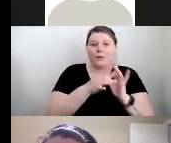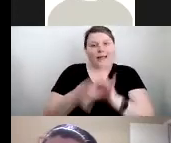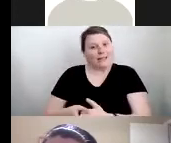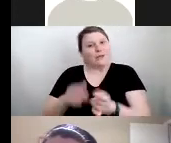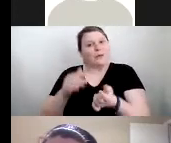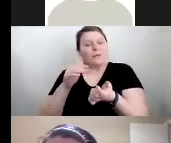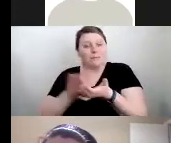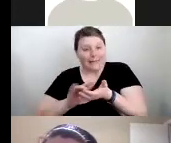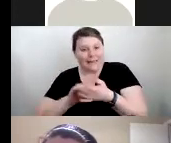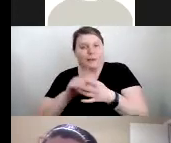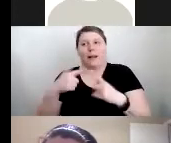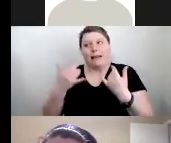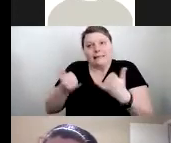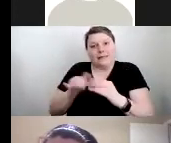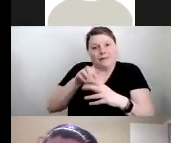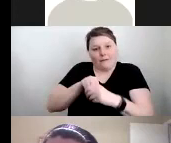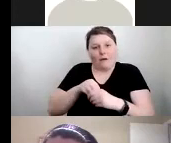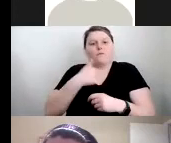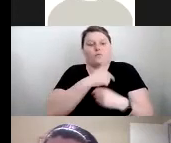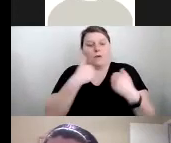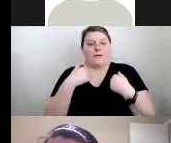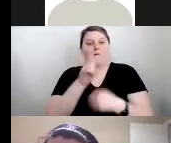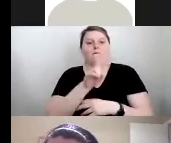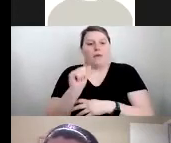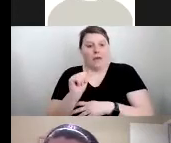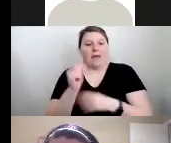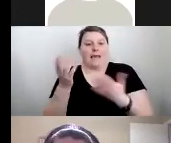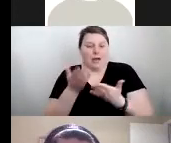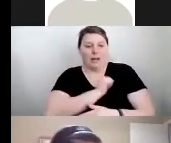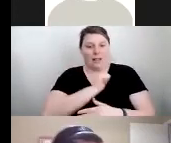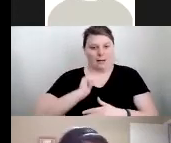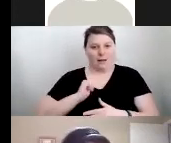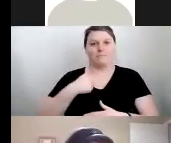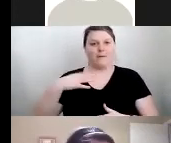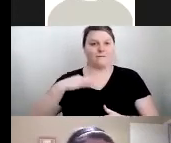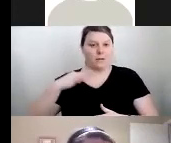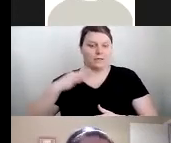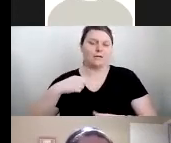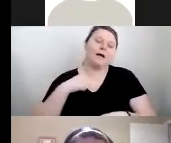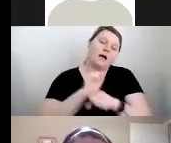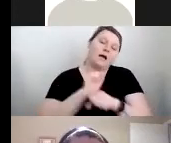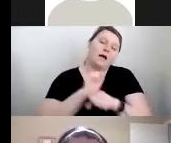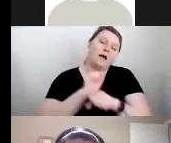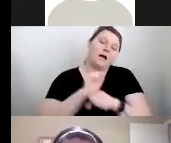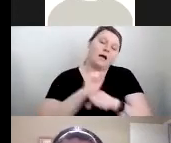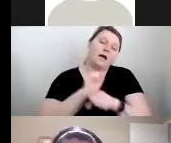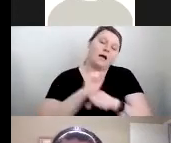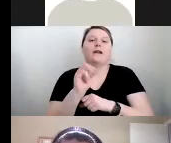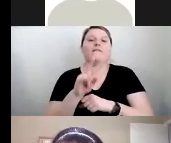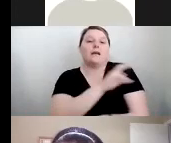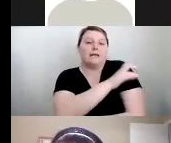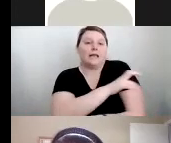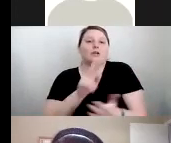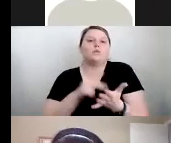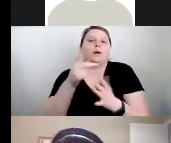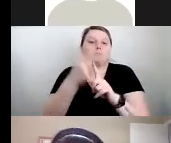And we have a VA here in Atlanta where I do volunteer, and I work for an HIV clinic twice a month. In